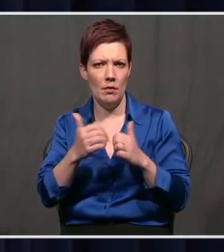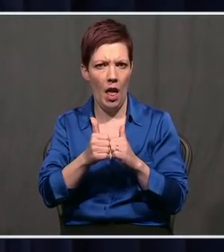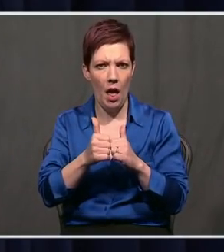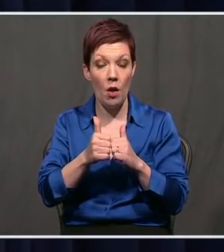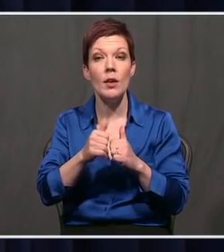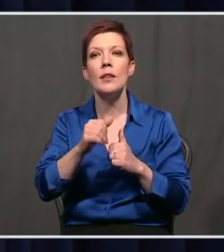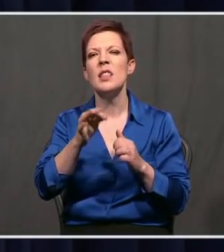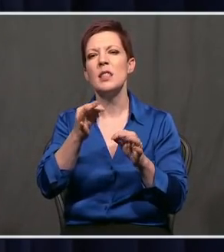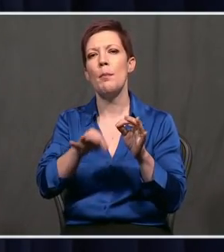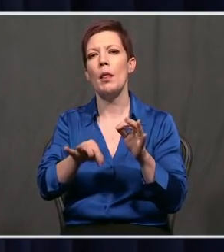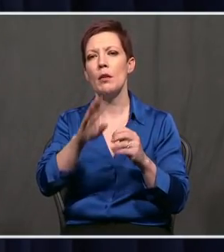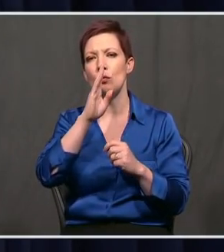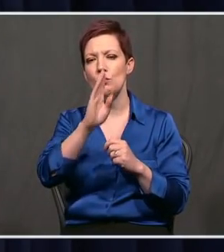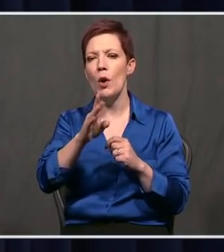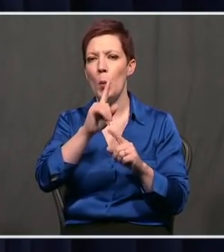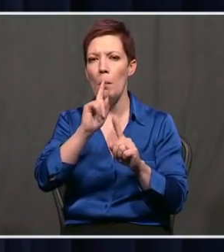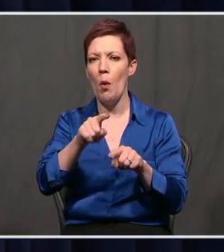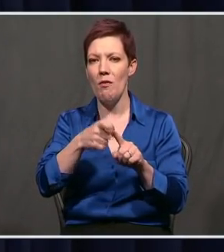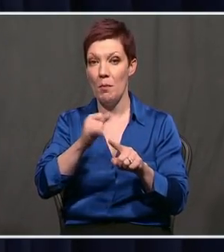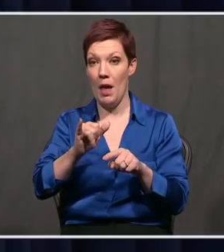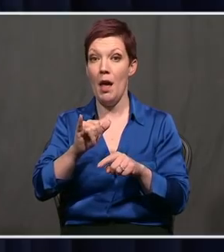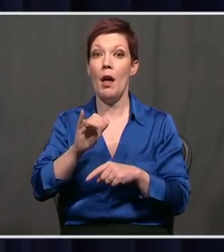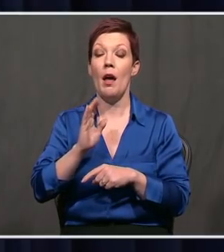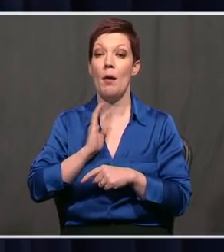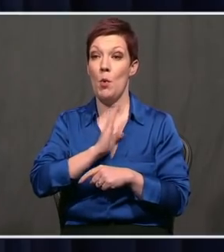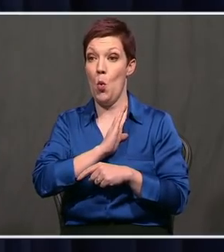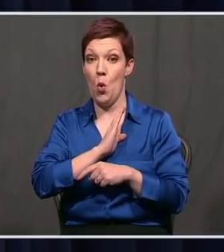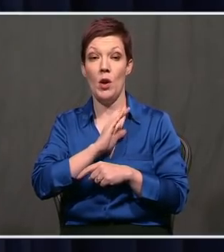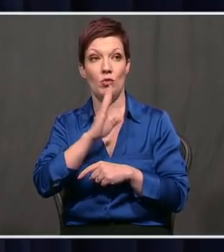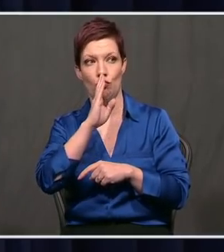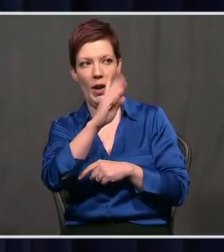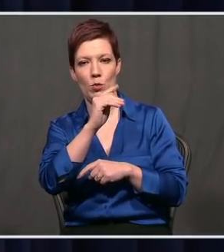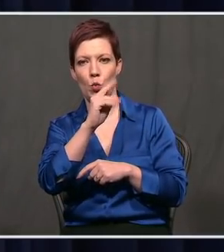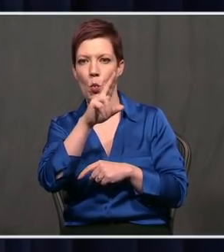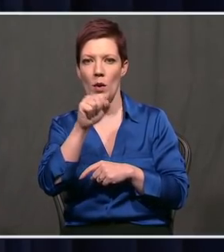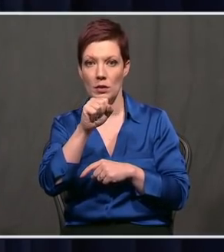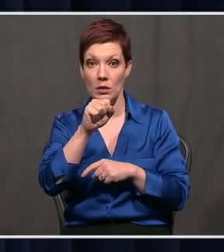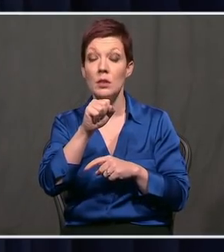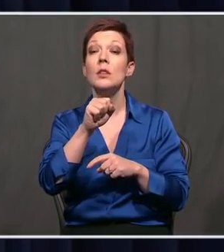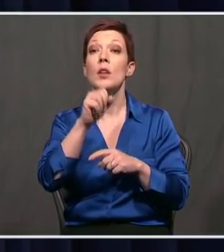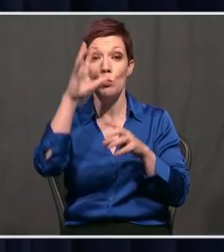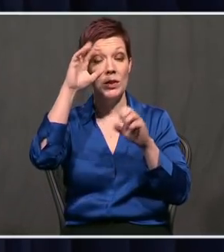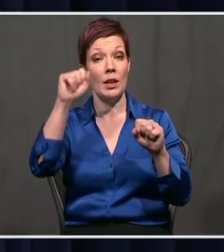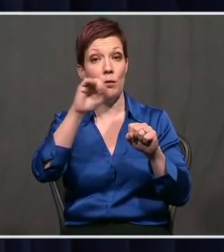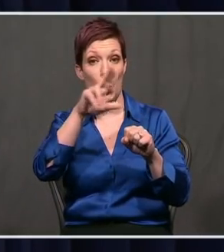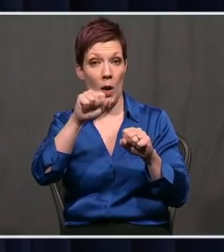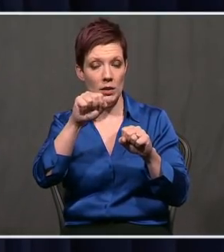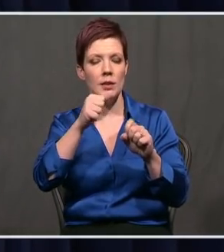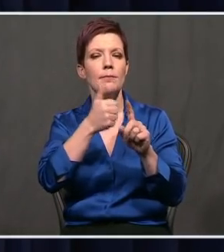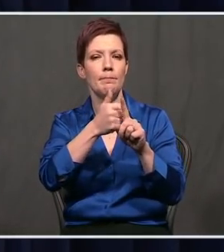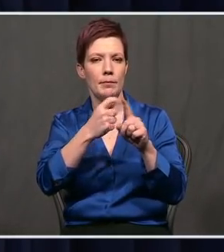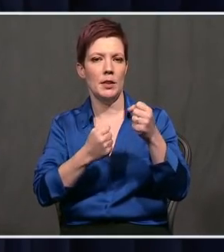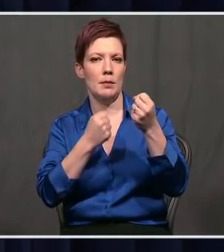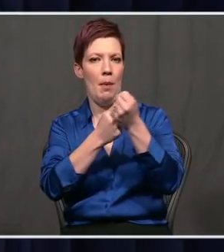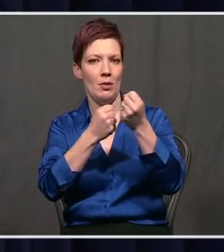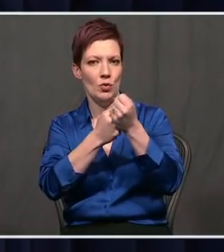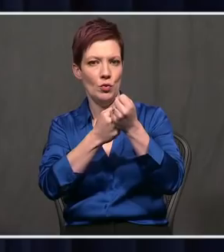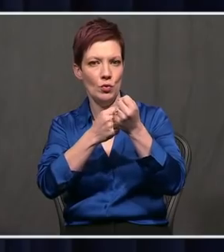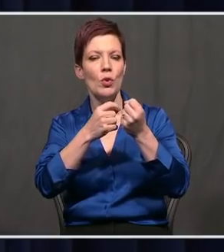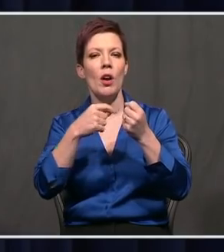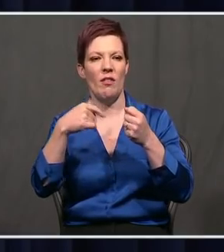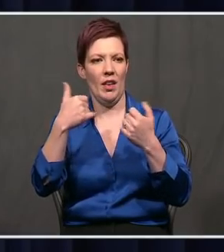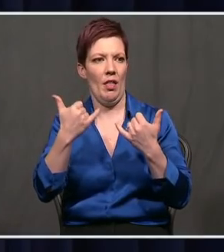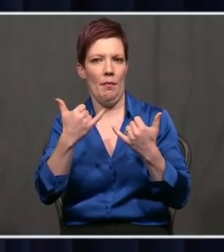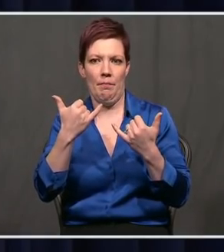the board of Operation Warp Speed to the President of the United States as the sponsor, the President as the sponsor of this overall effort.